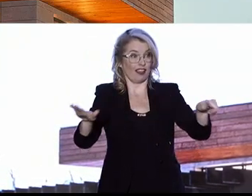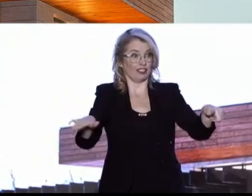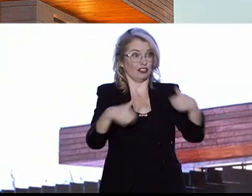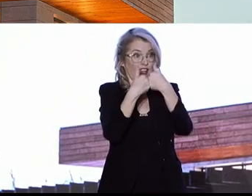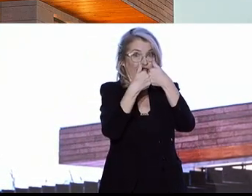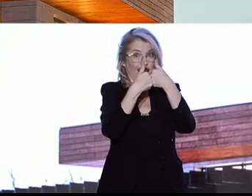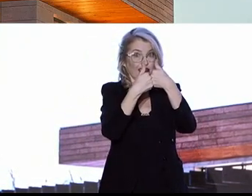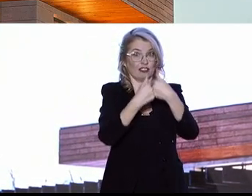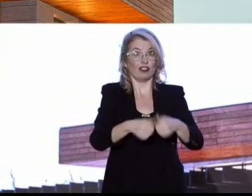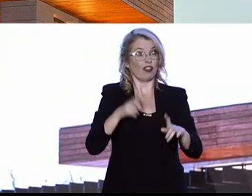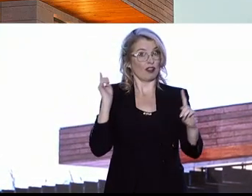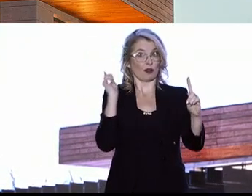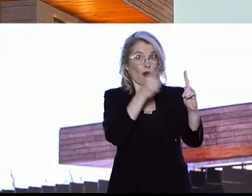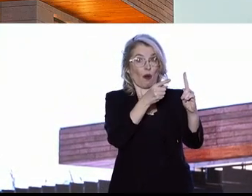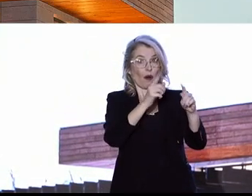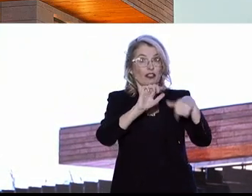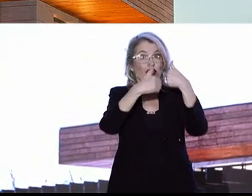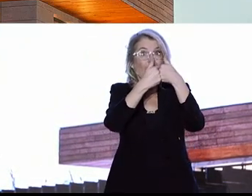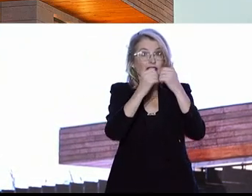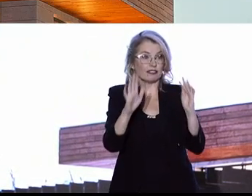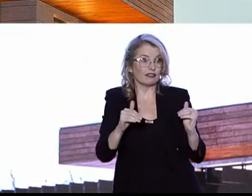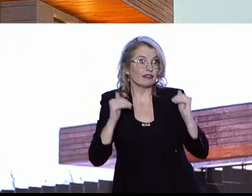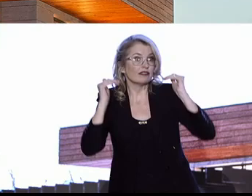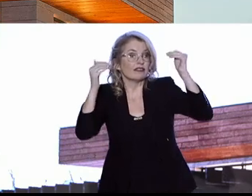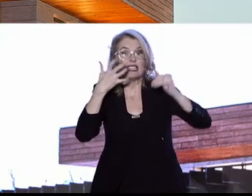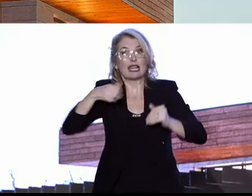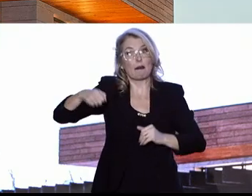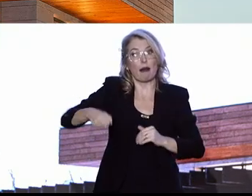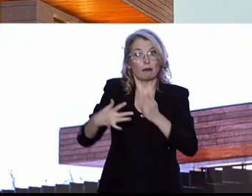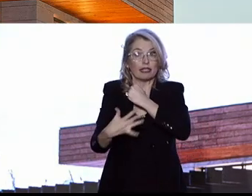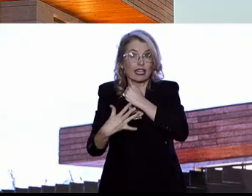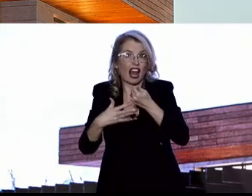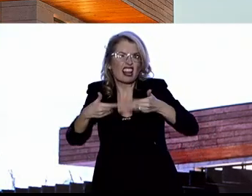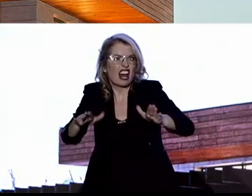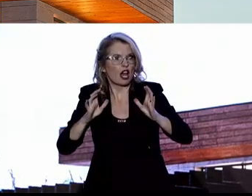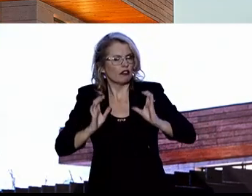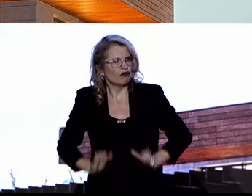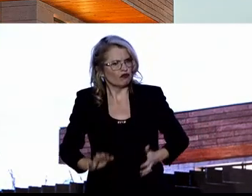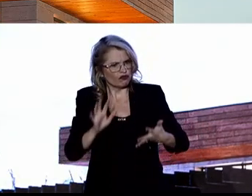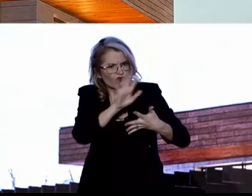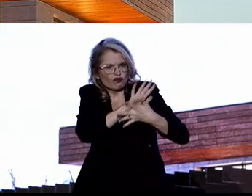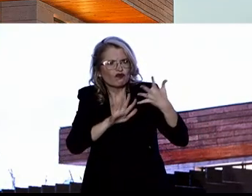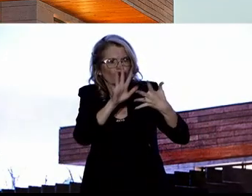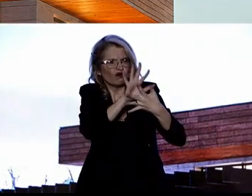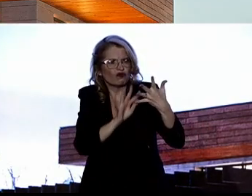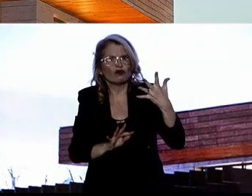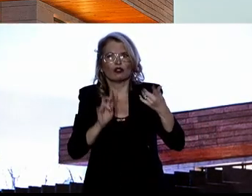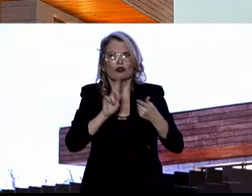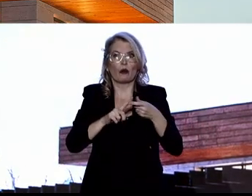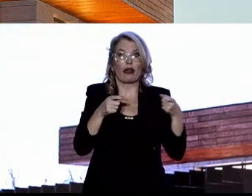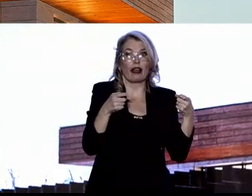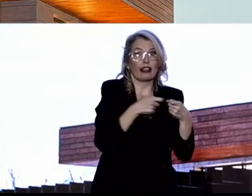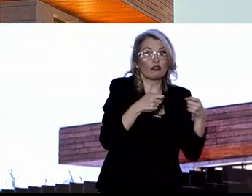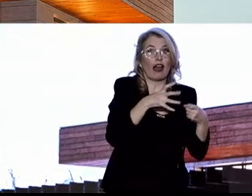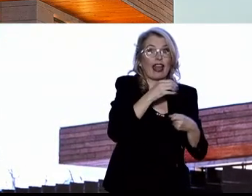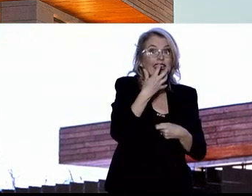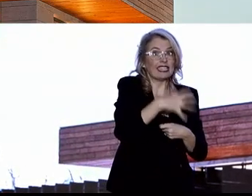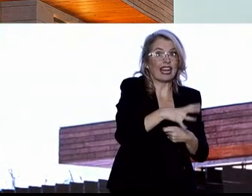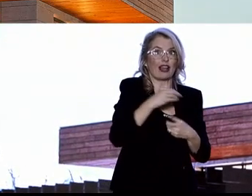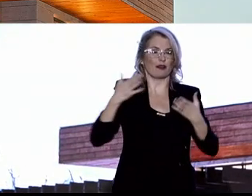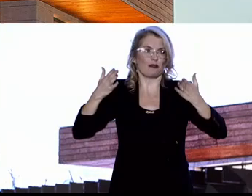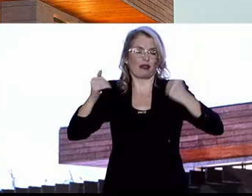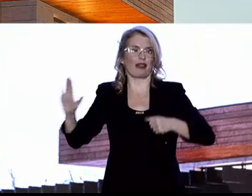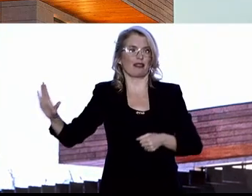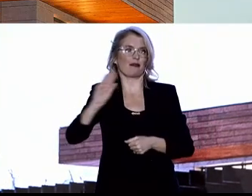The goal of the challenge is to advance heat pump technology, allowing consumers options for electrified and heating